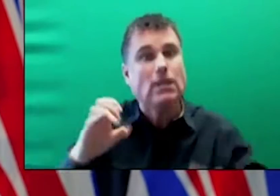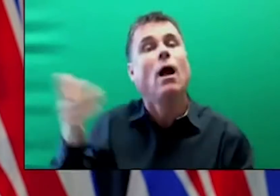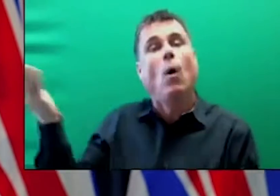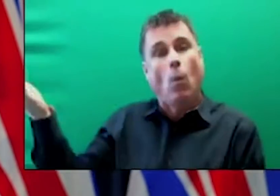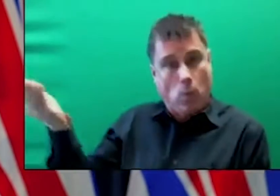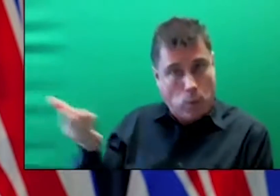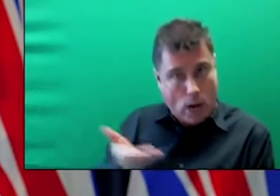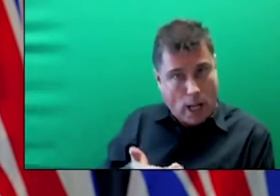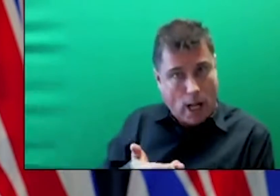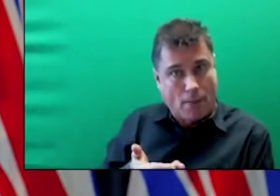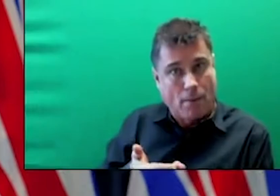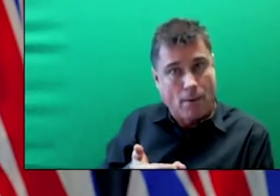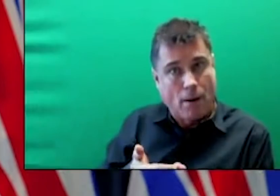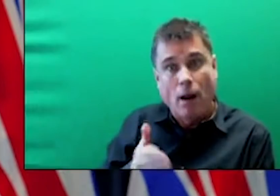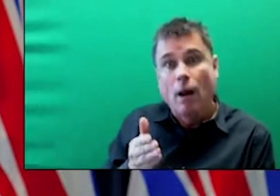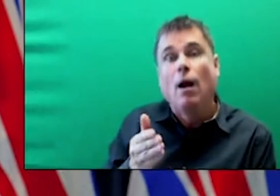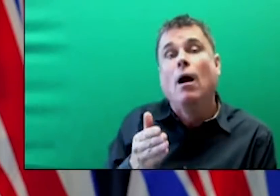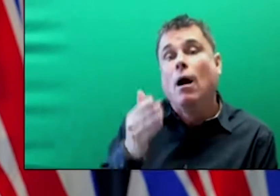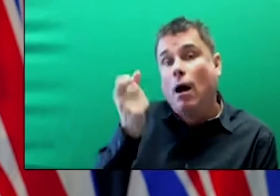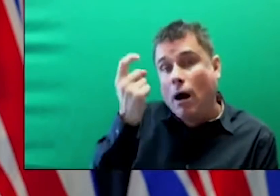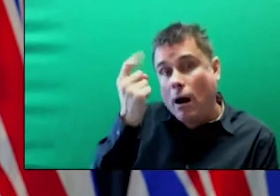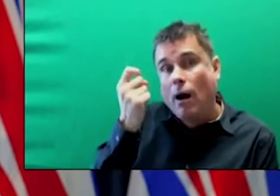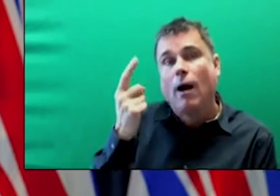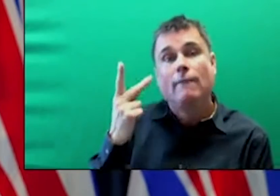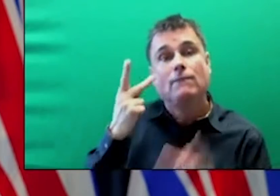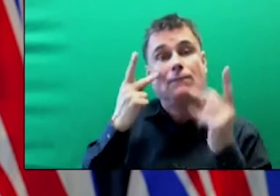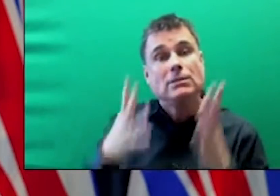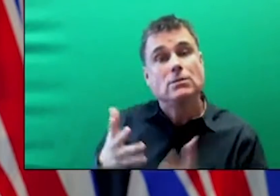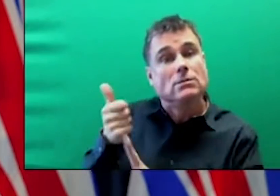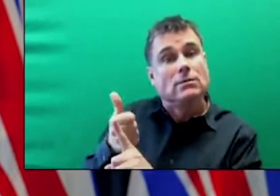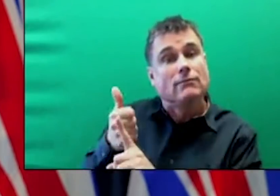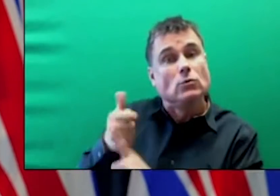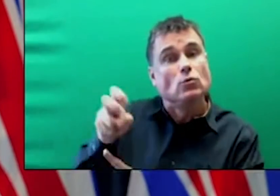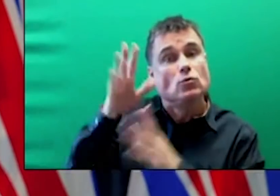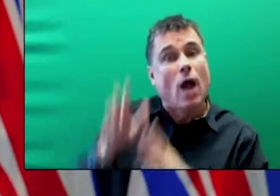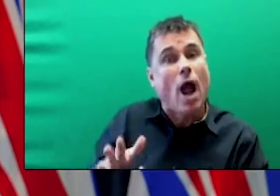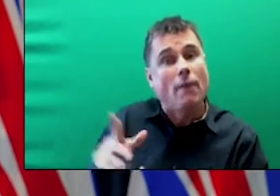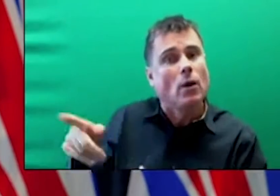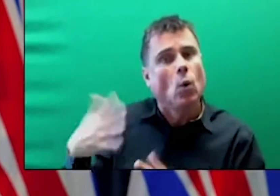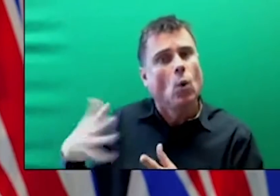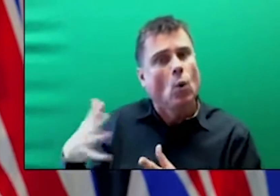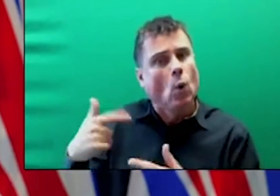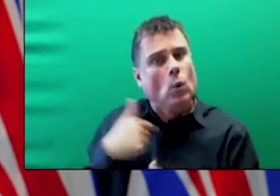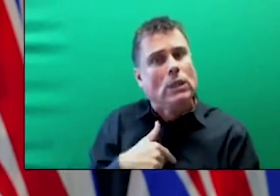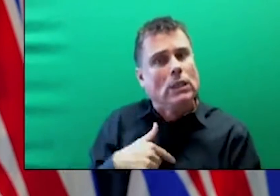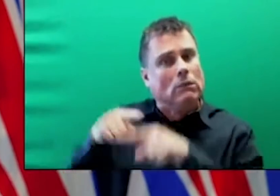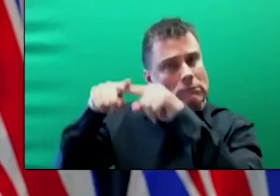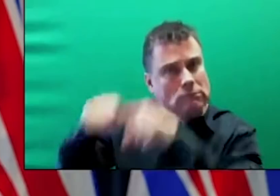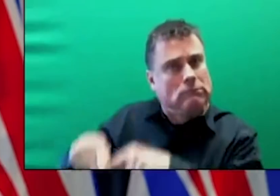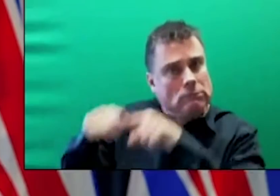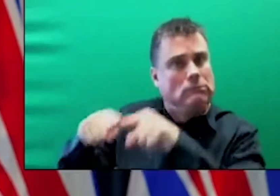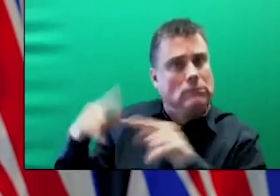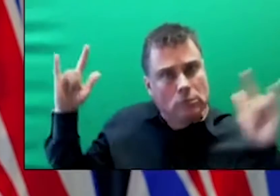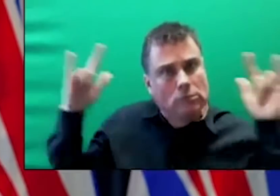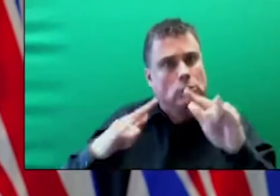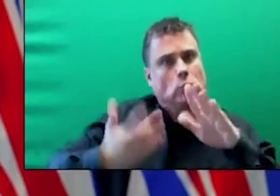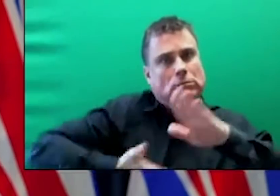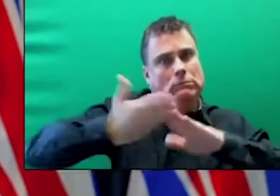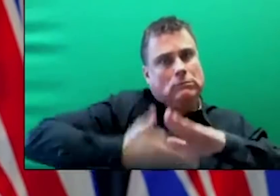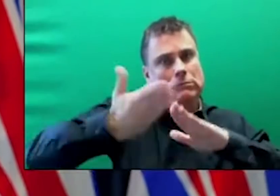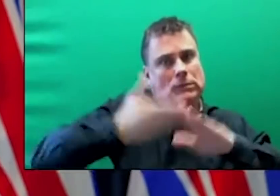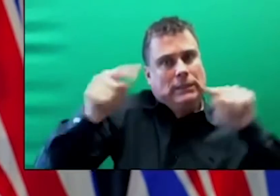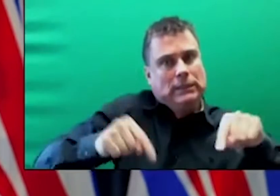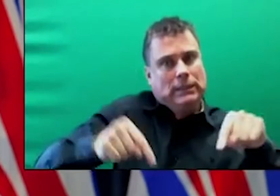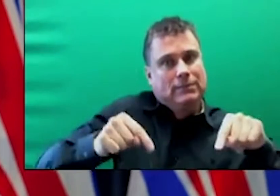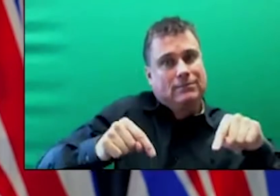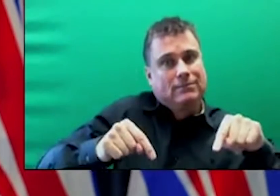those international travelers were bringing COVID-19 into British Columbia. We were able to suspend that at great cost